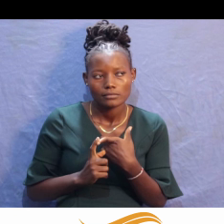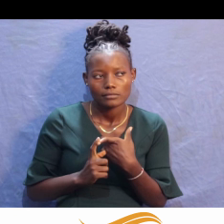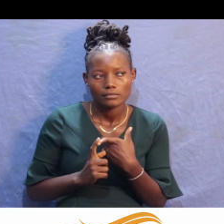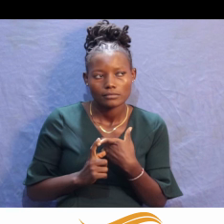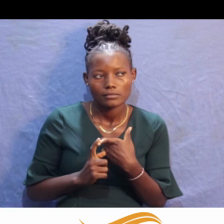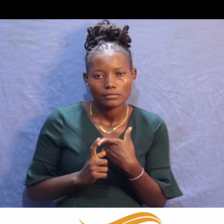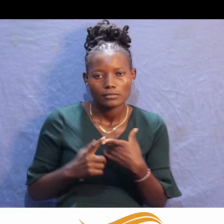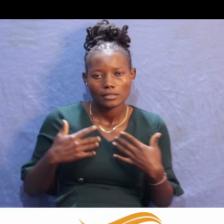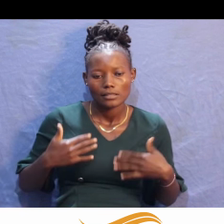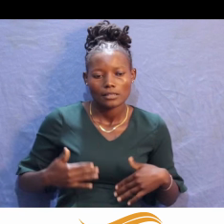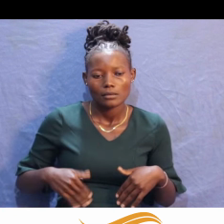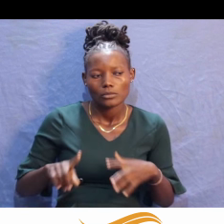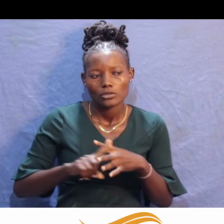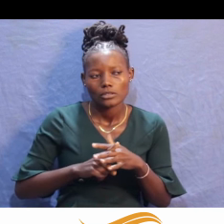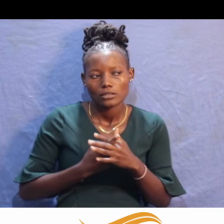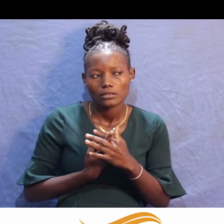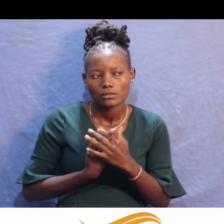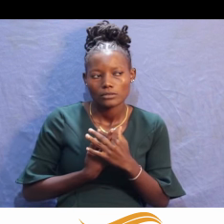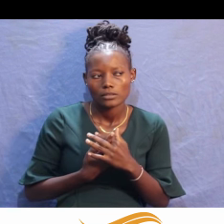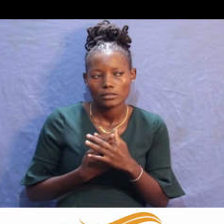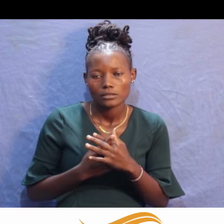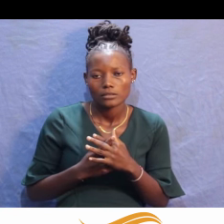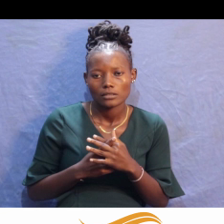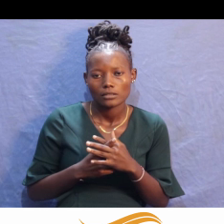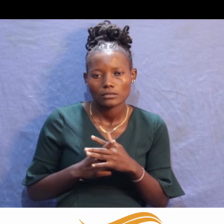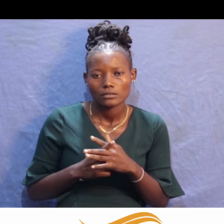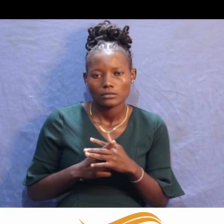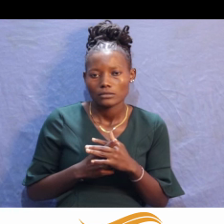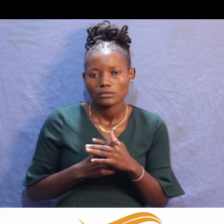body's going to start using it to very slow in